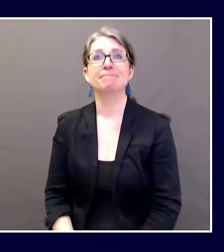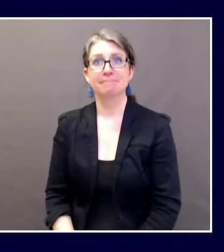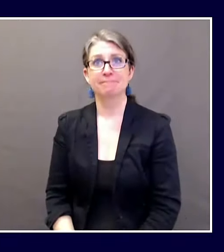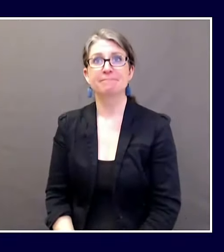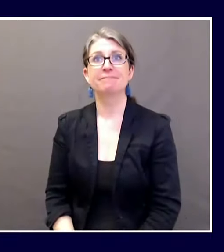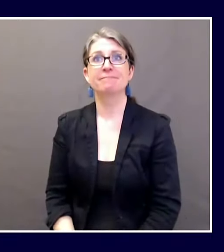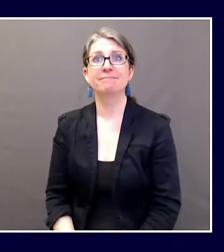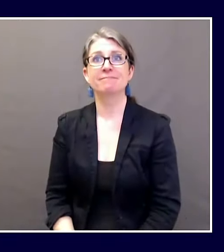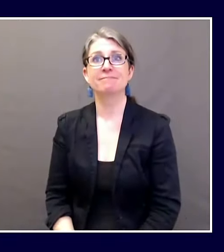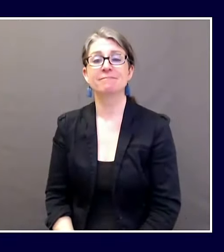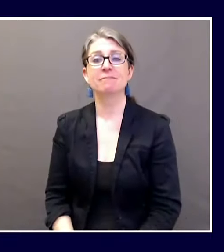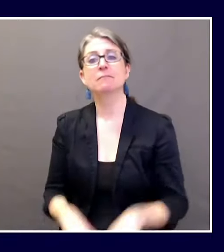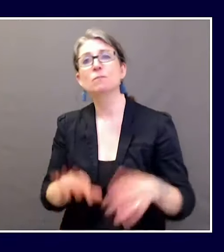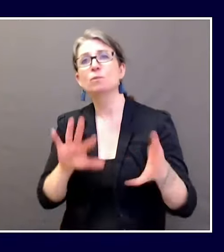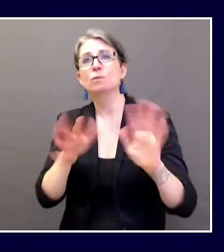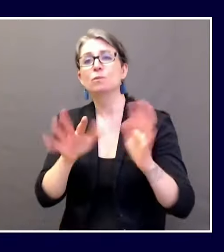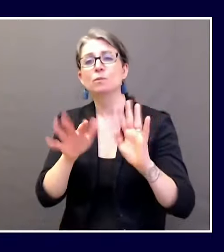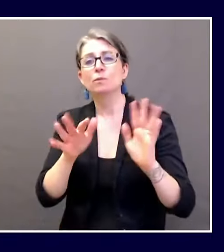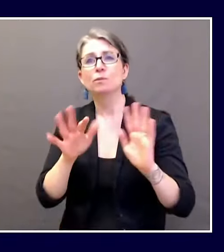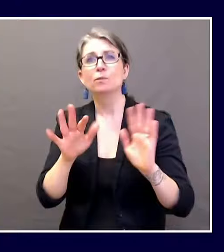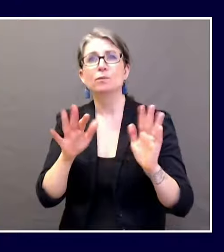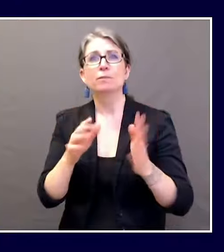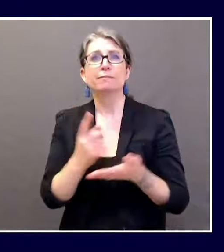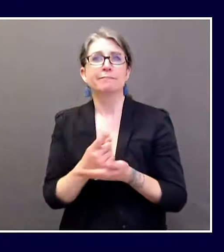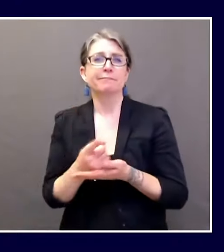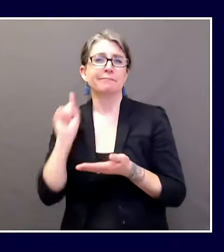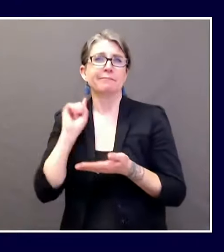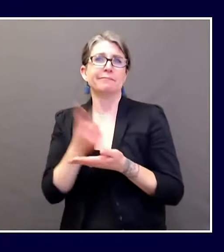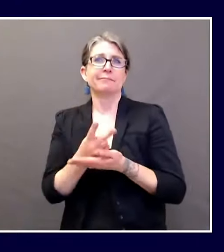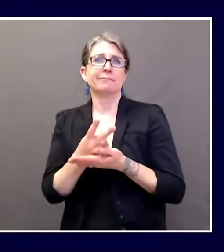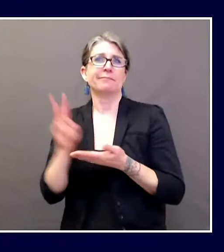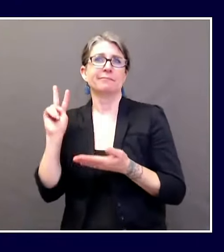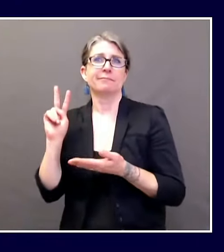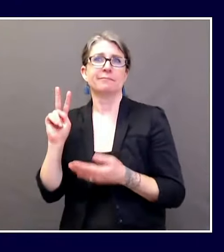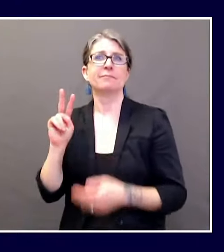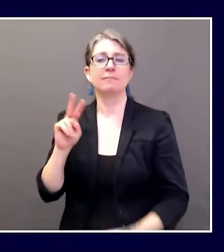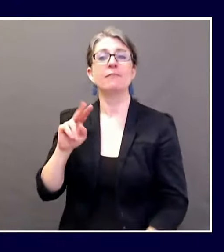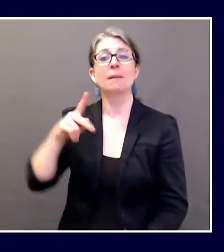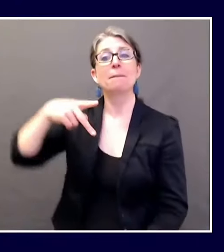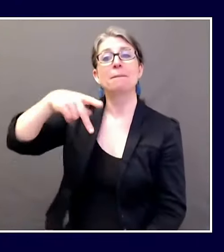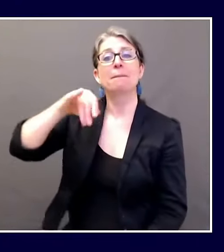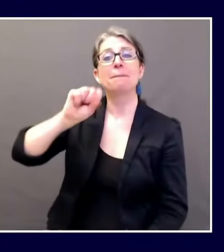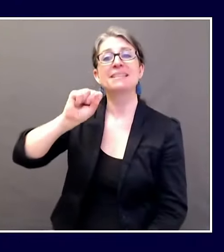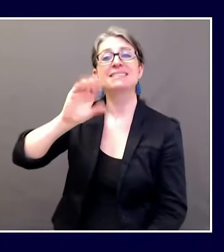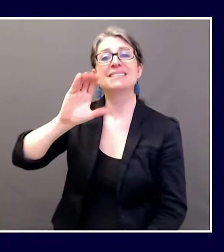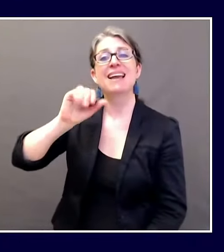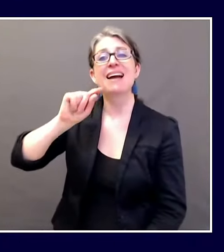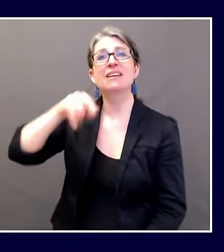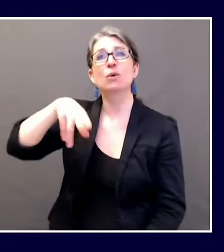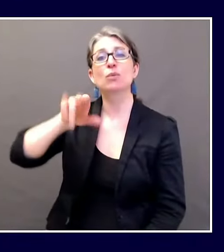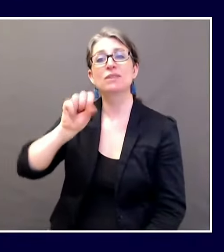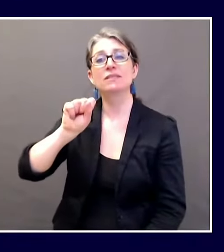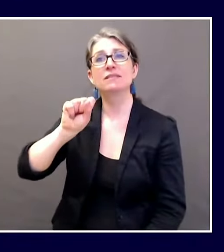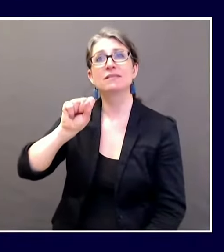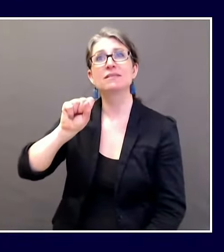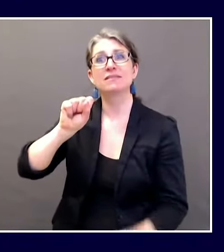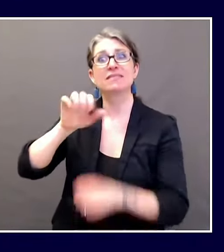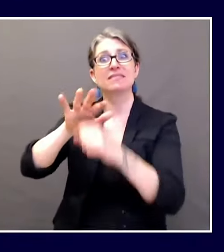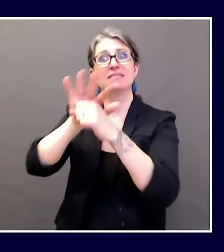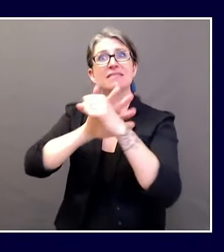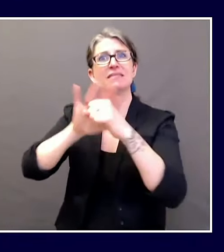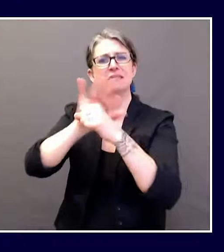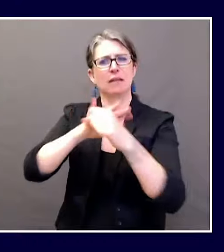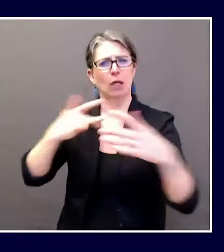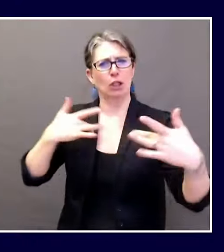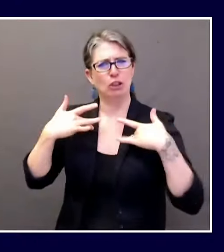talking about a concerning rise in cases. I wonder if that was ever traced back to an outbreak or if it was determined whether there were any of the variants at play